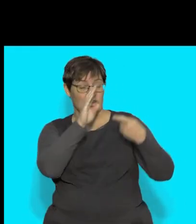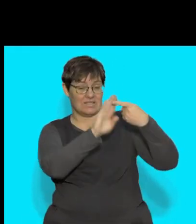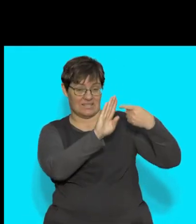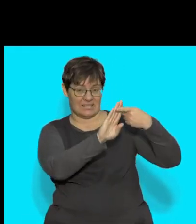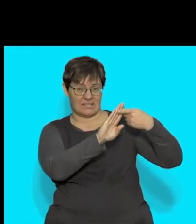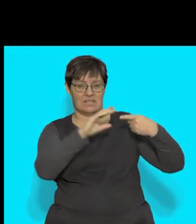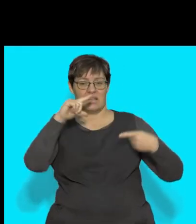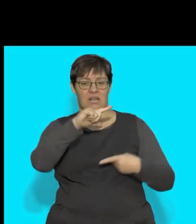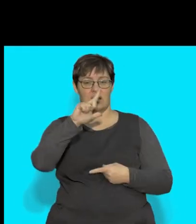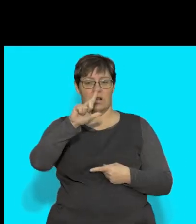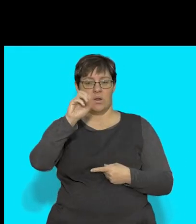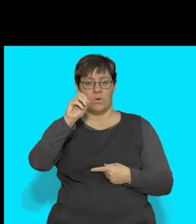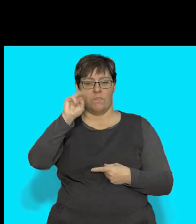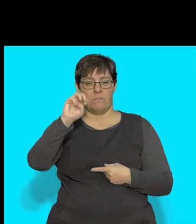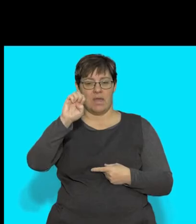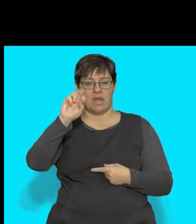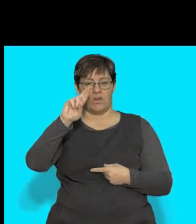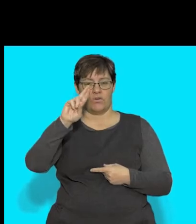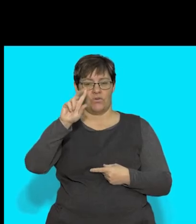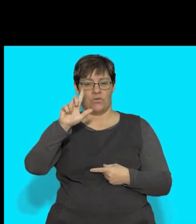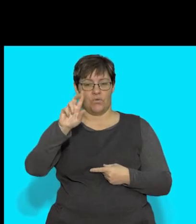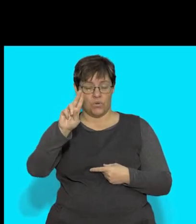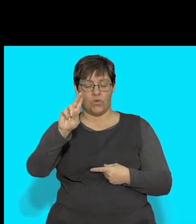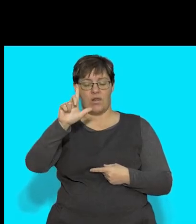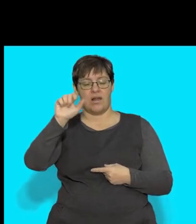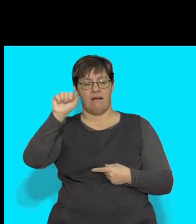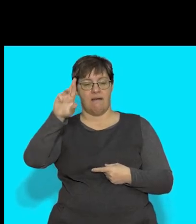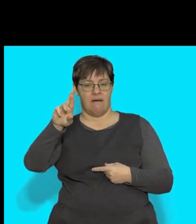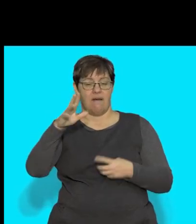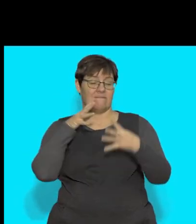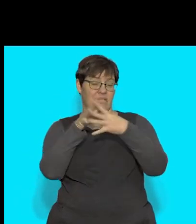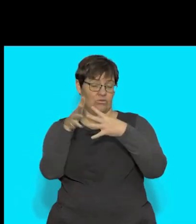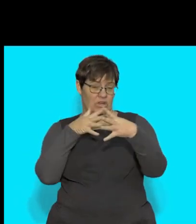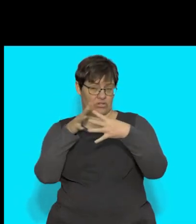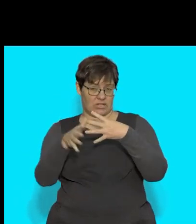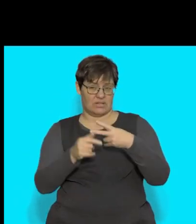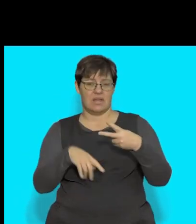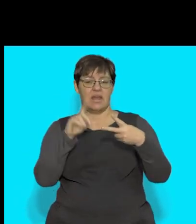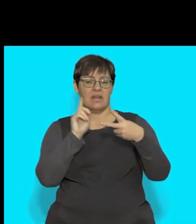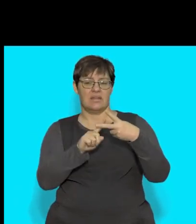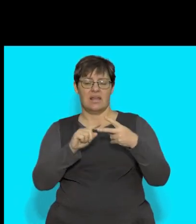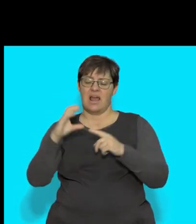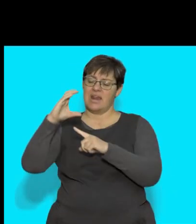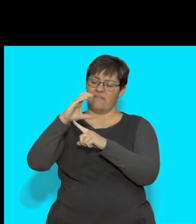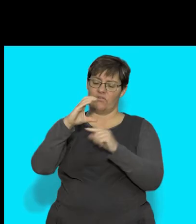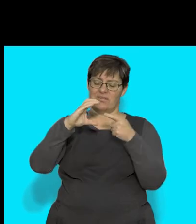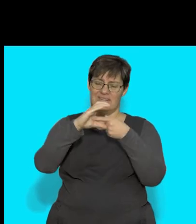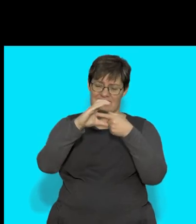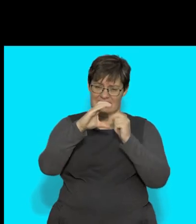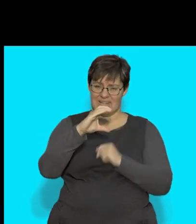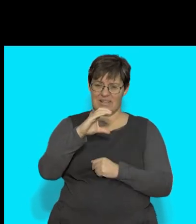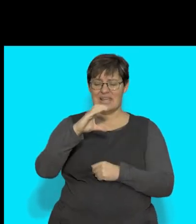at was glomerular filtration, and we had a look at this concept of the nephron is made up of